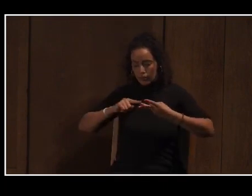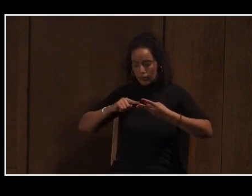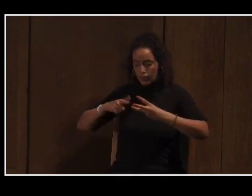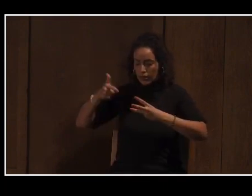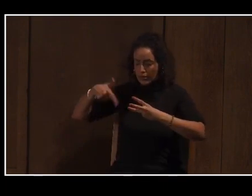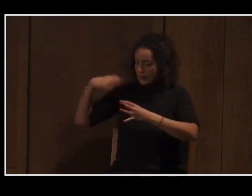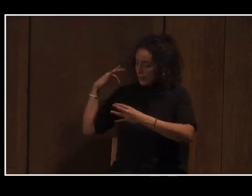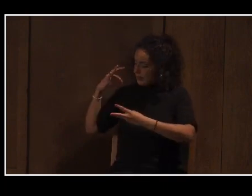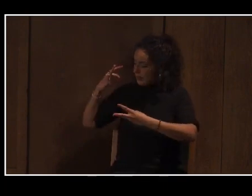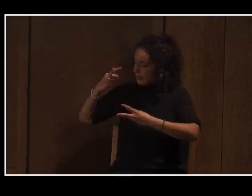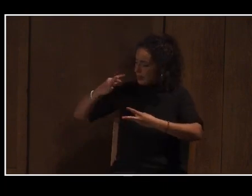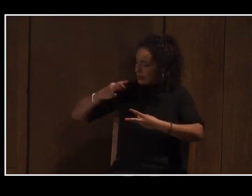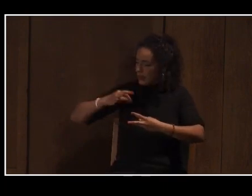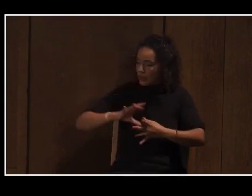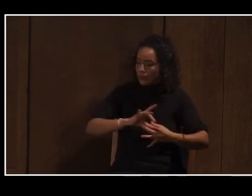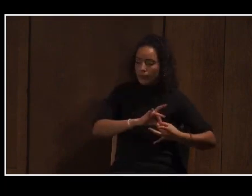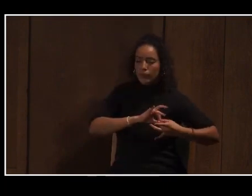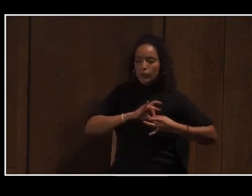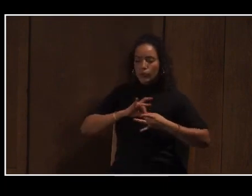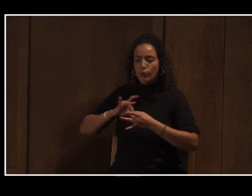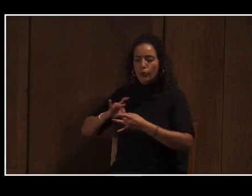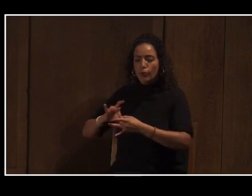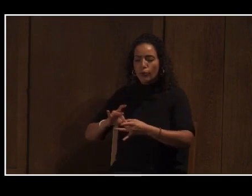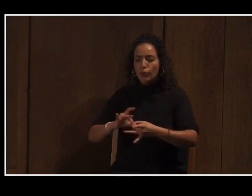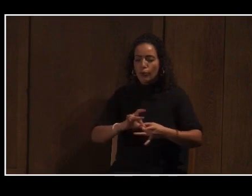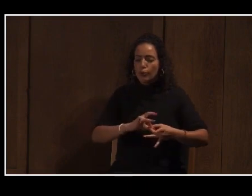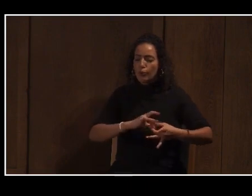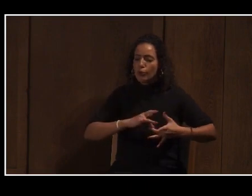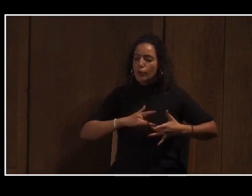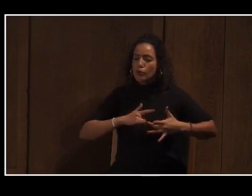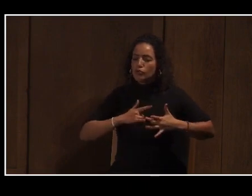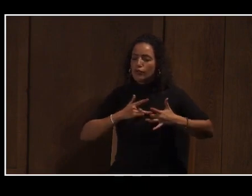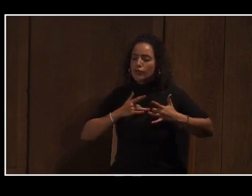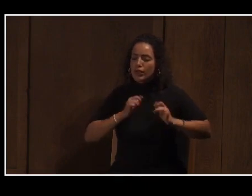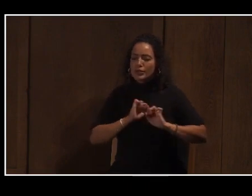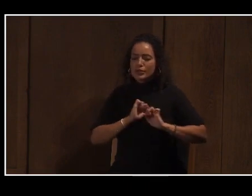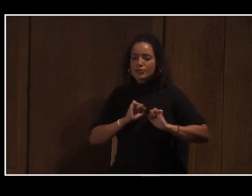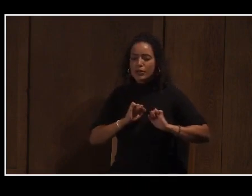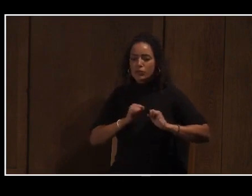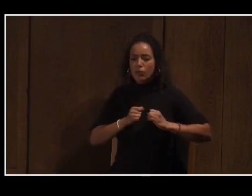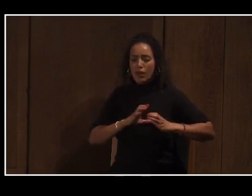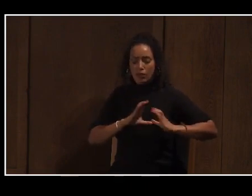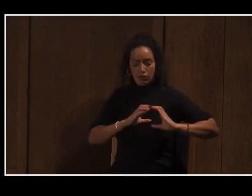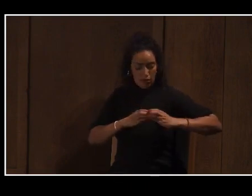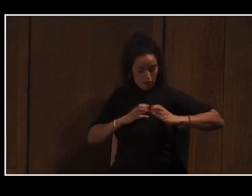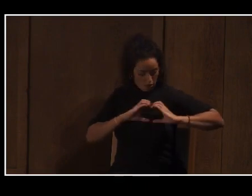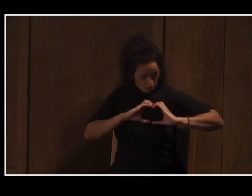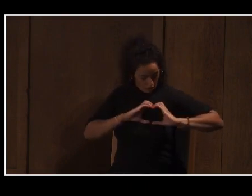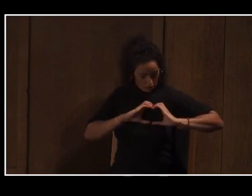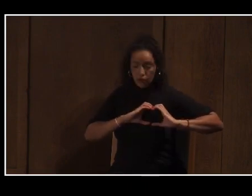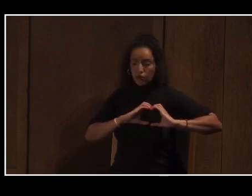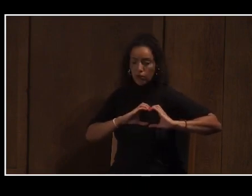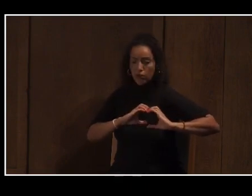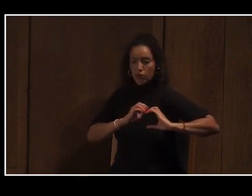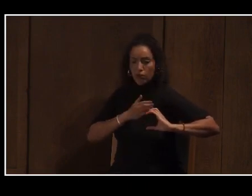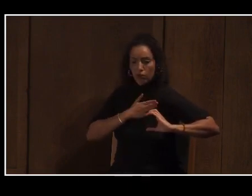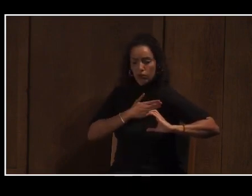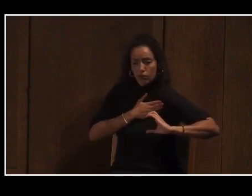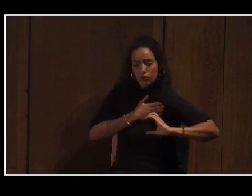I want you to sense the space behind your heart, if you can sense it or visualize